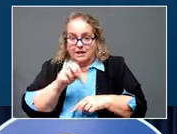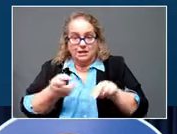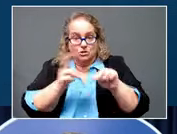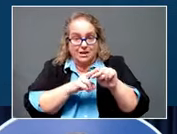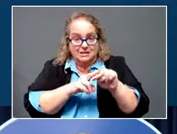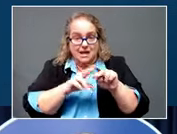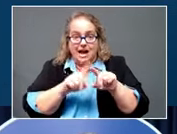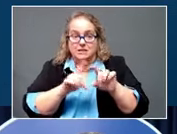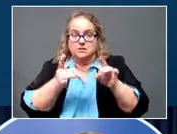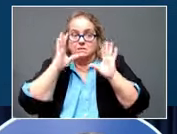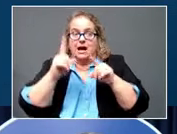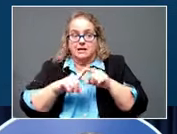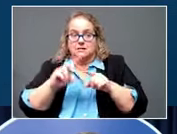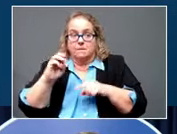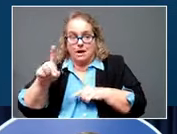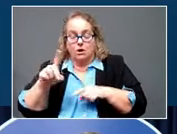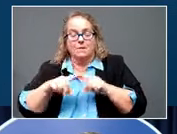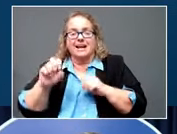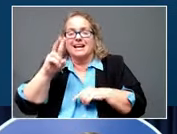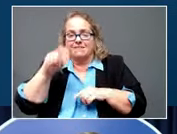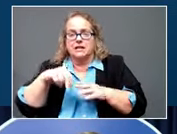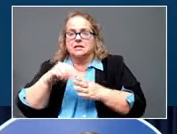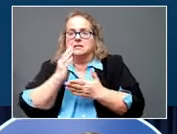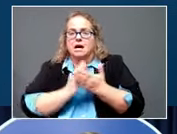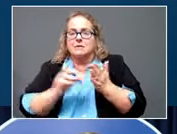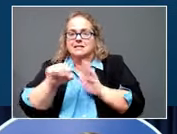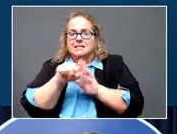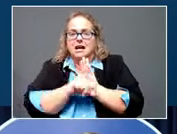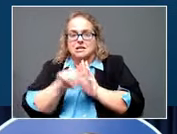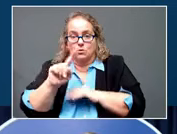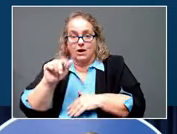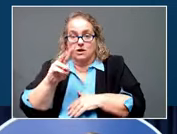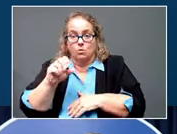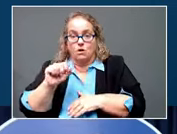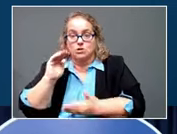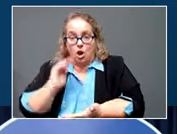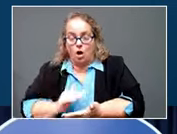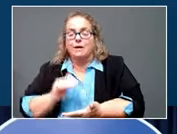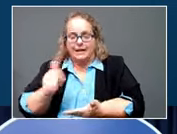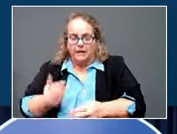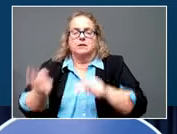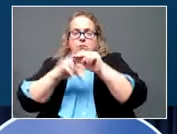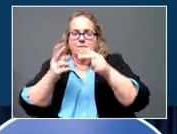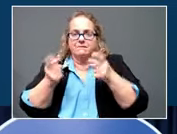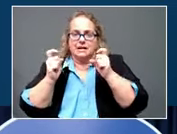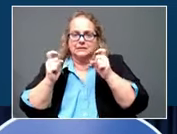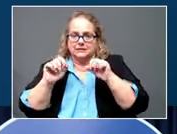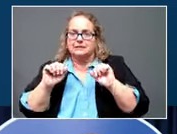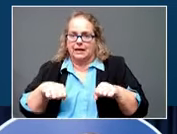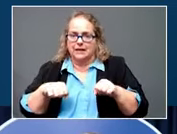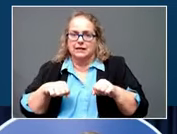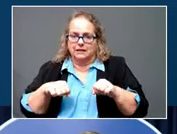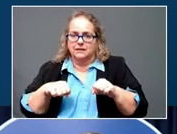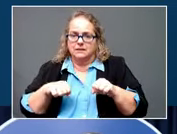but even in some states where it had been low, it can increase very quickly. At least